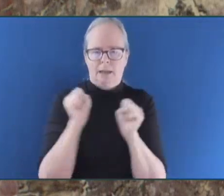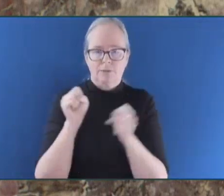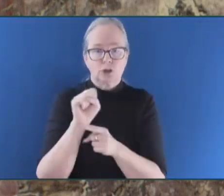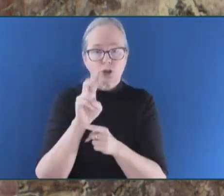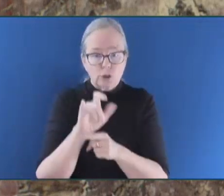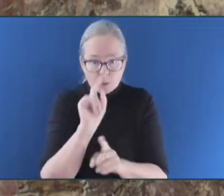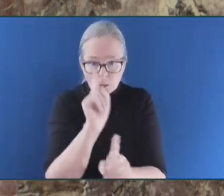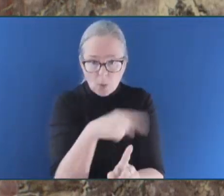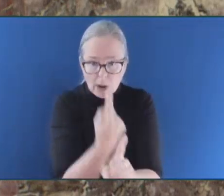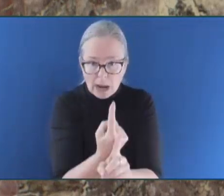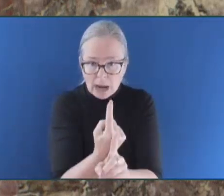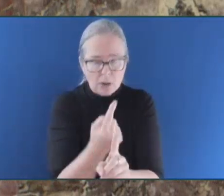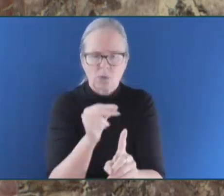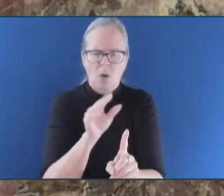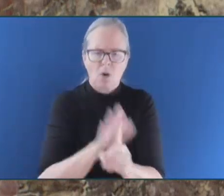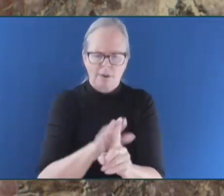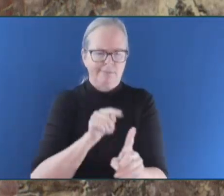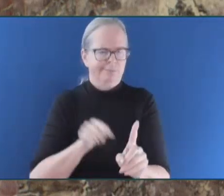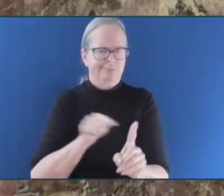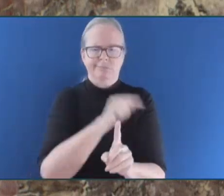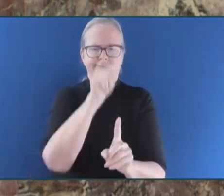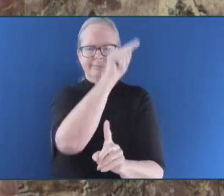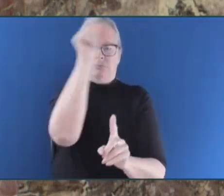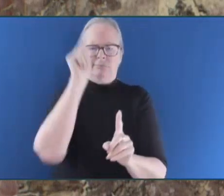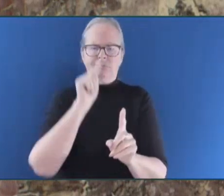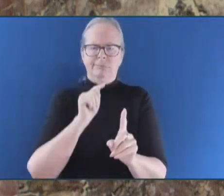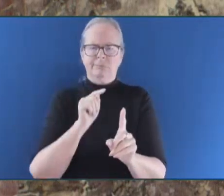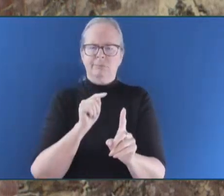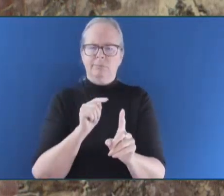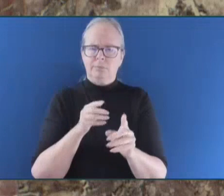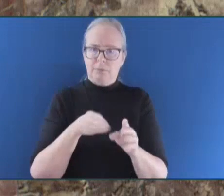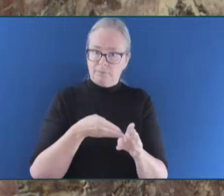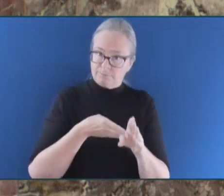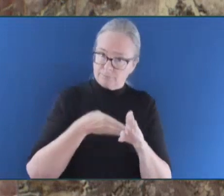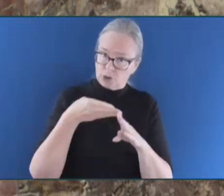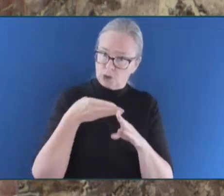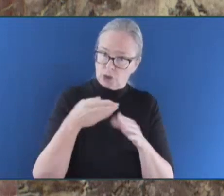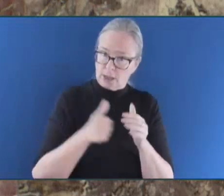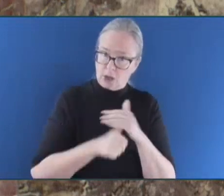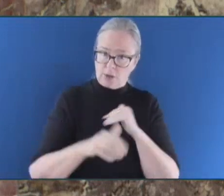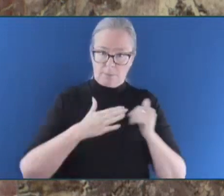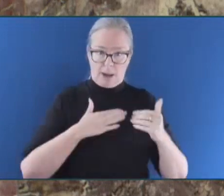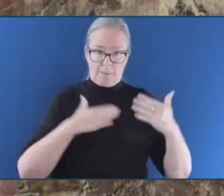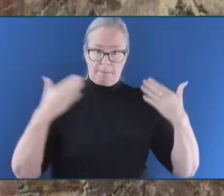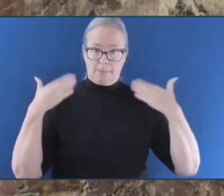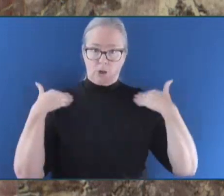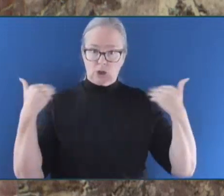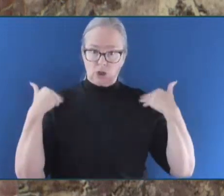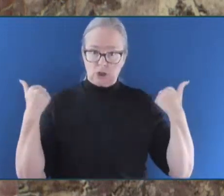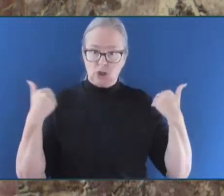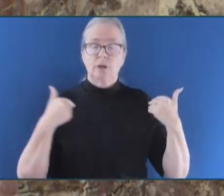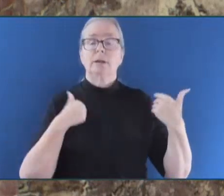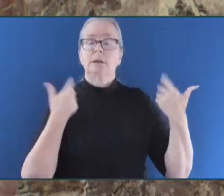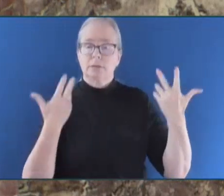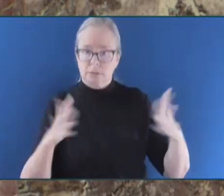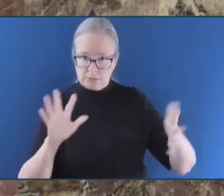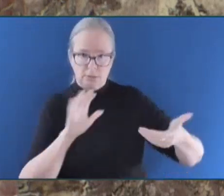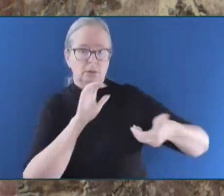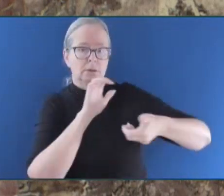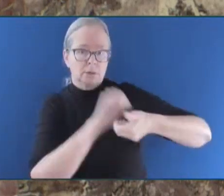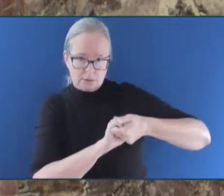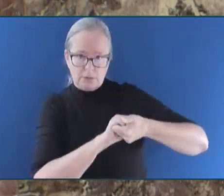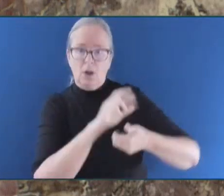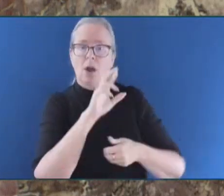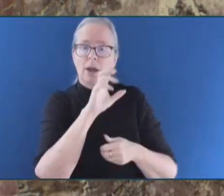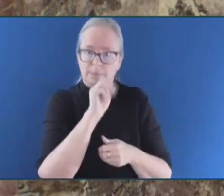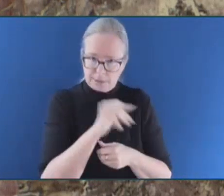on the analysis done by the professionals in my ministry, by working with the RCMP, by information supplied by the City of Surrey, on